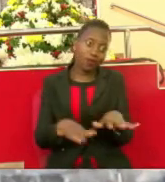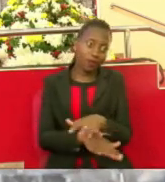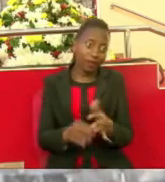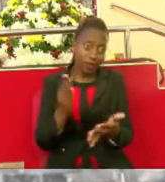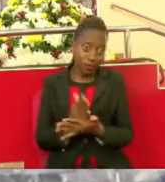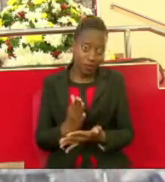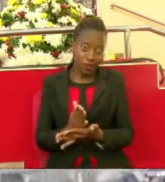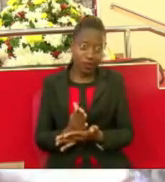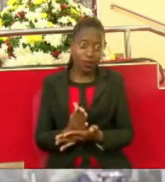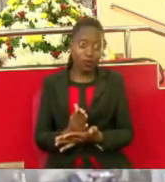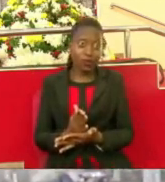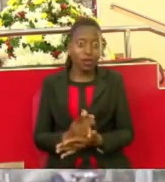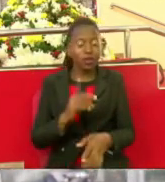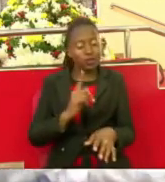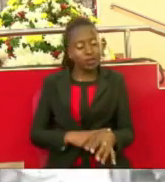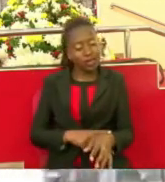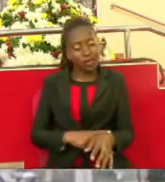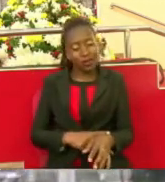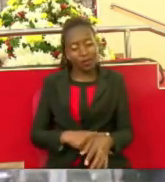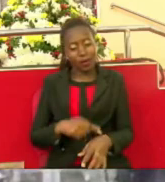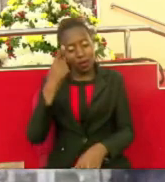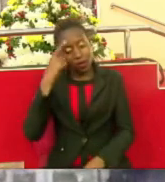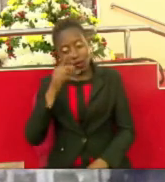That was a time for you to be there to support.